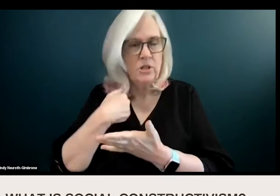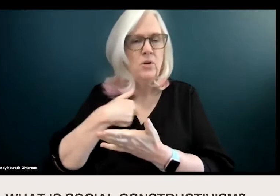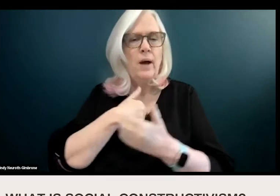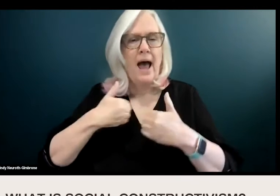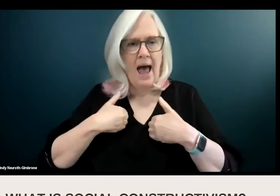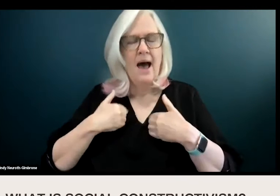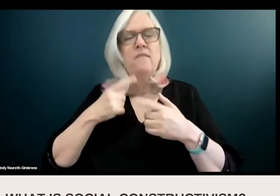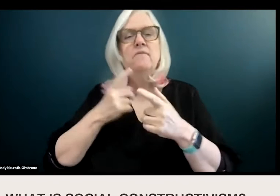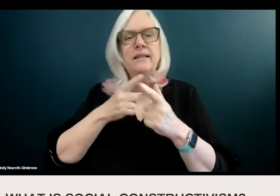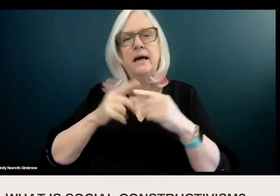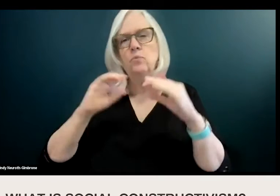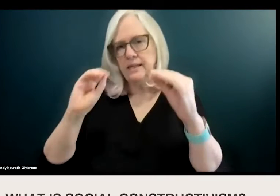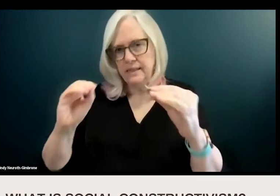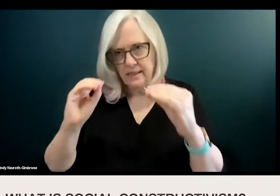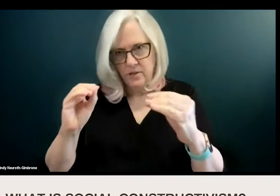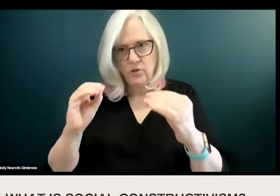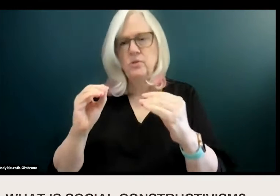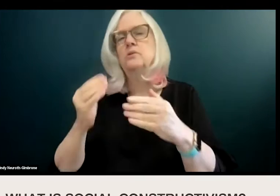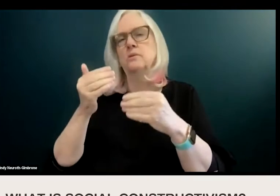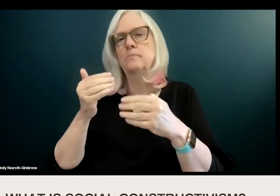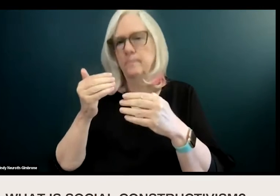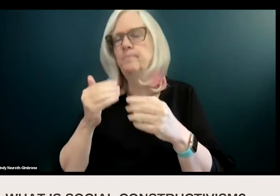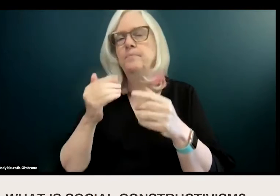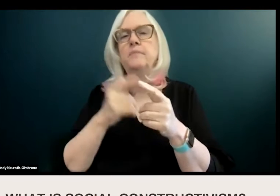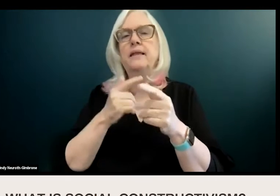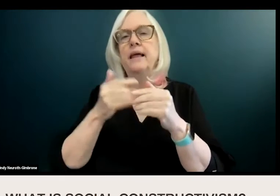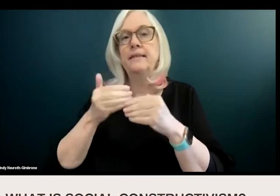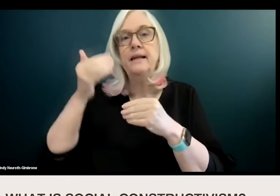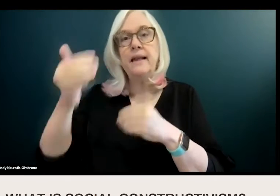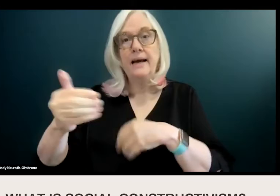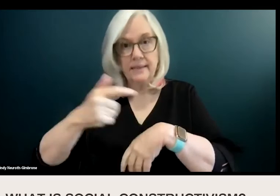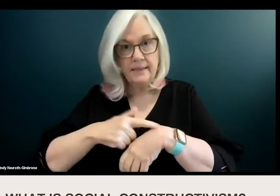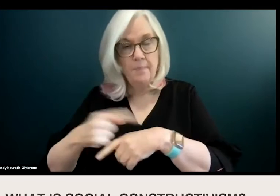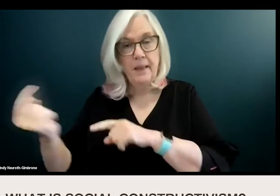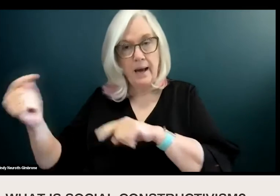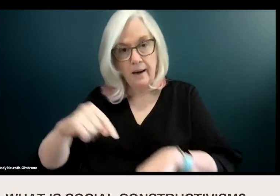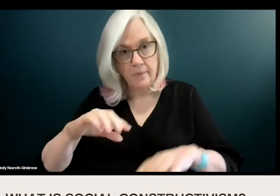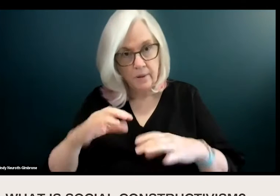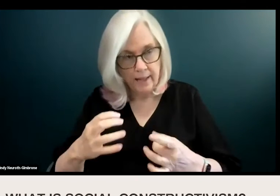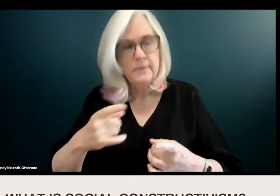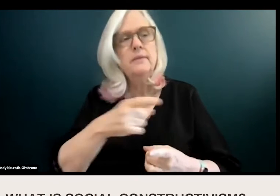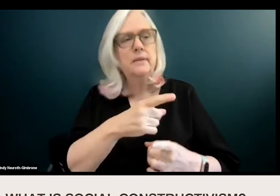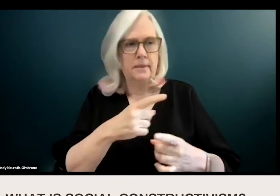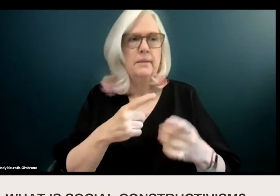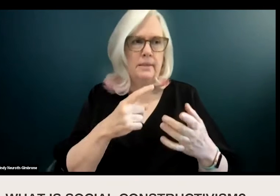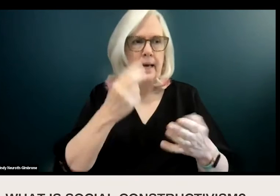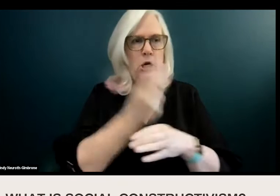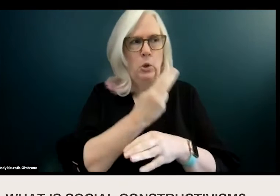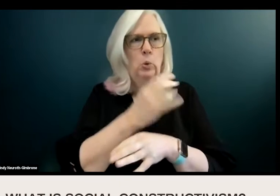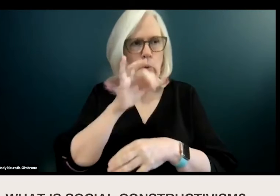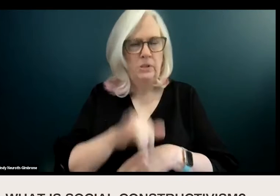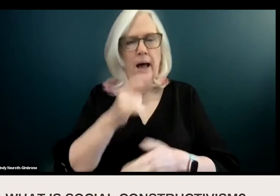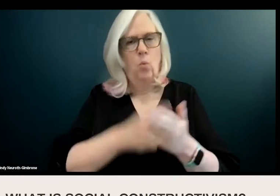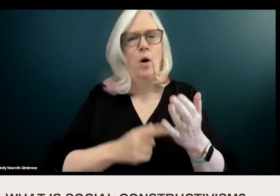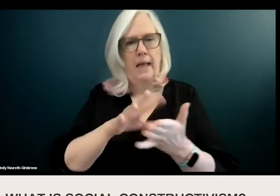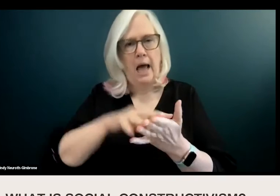use those skills to attain new ones. By the end, each group works towards completing a final project. And in our case, we focus